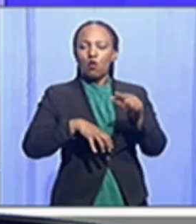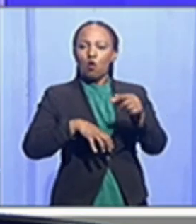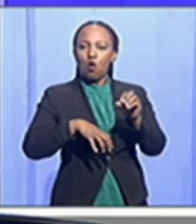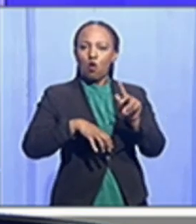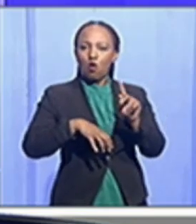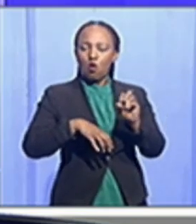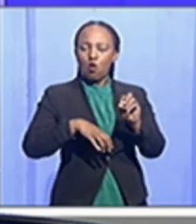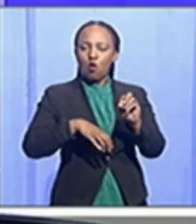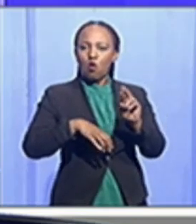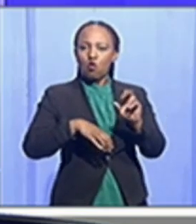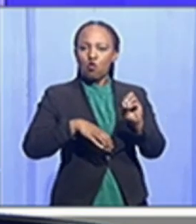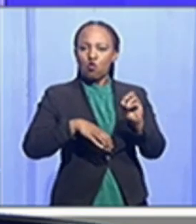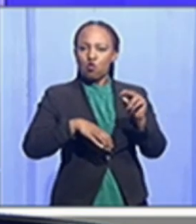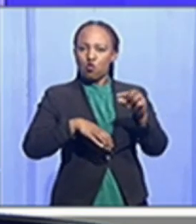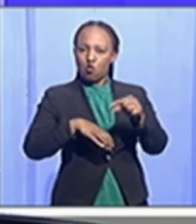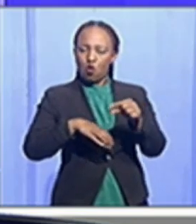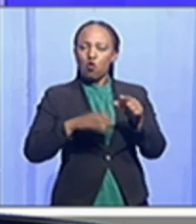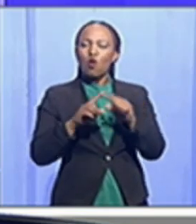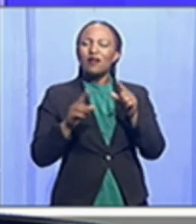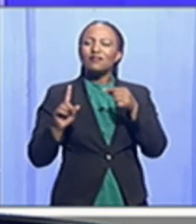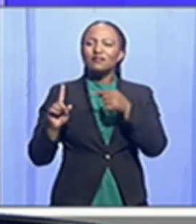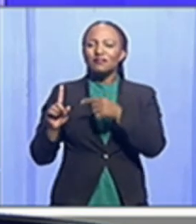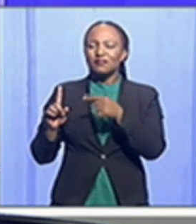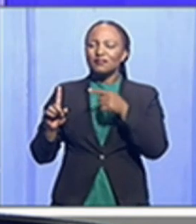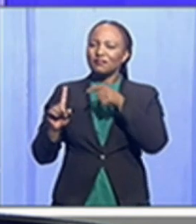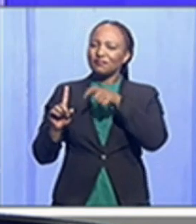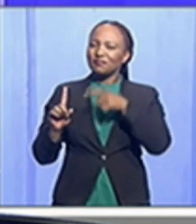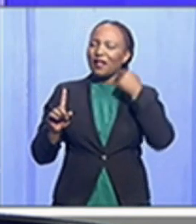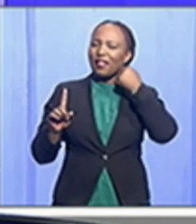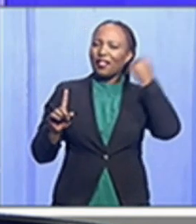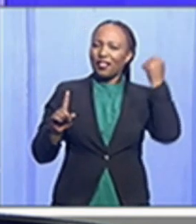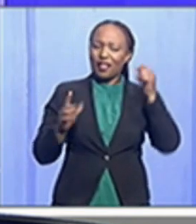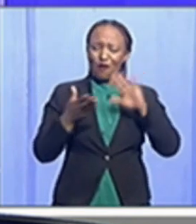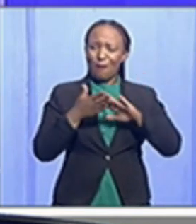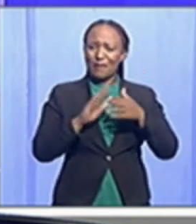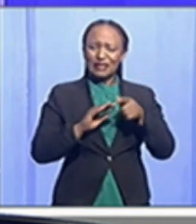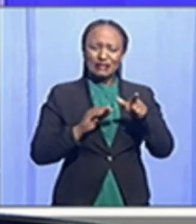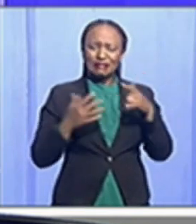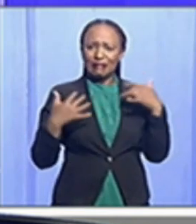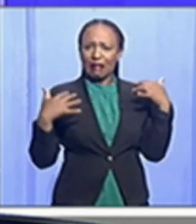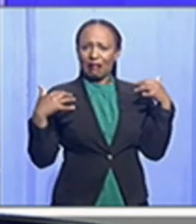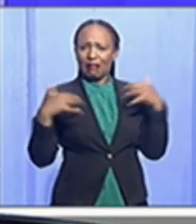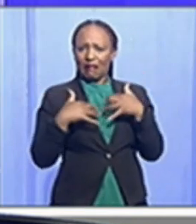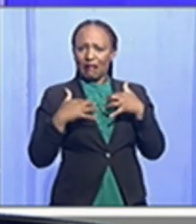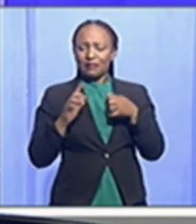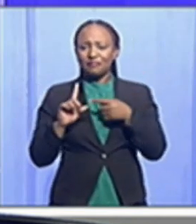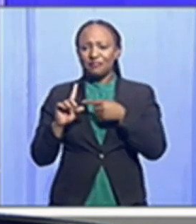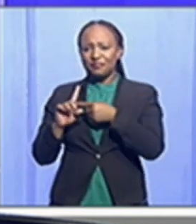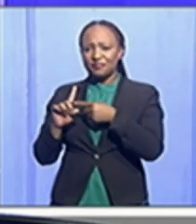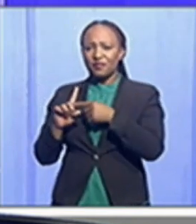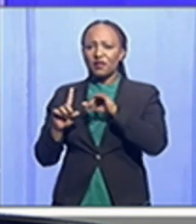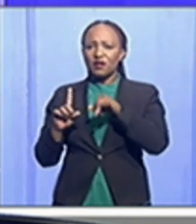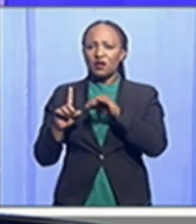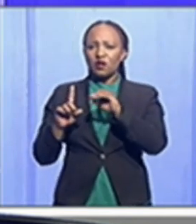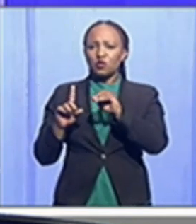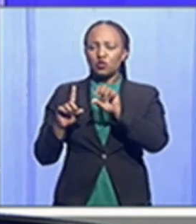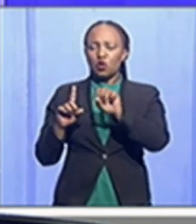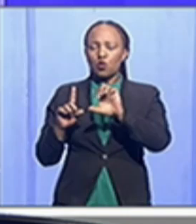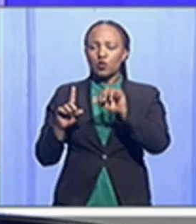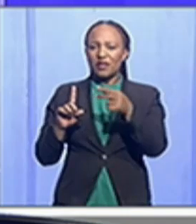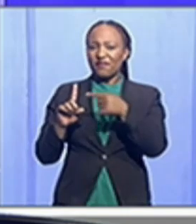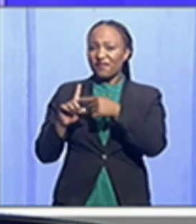etšeela bophelo ga ngwana wa Mphato wa Marematlou mo mafelong a beke yeo. Joseph Maimelo wa mengwaga 20 o ikamogile bophelo